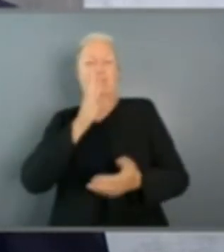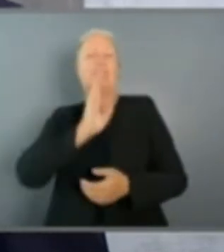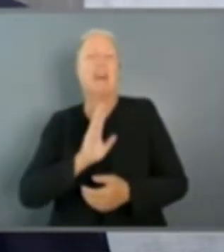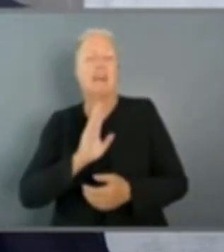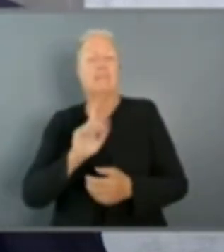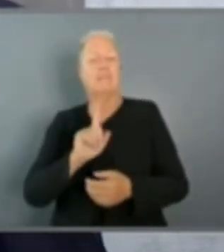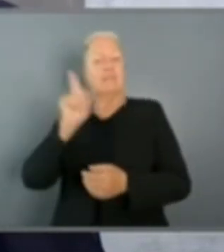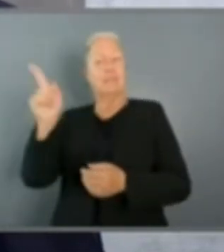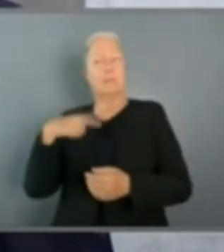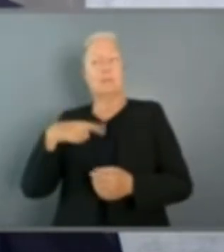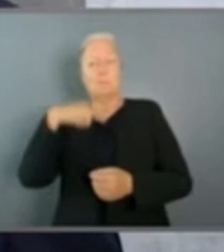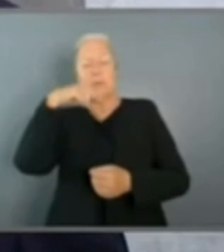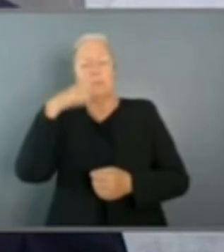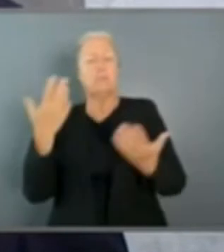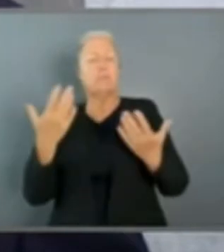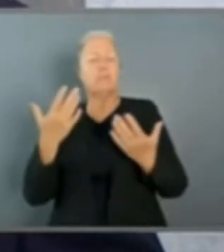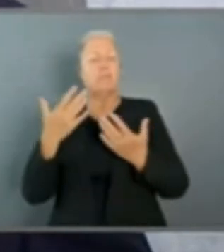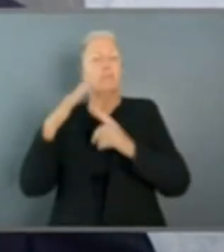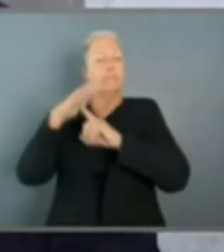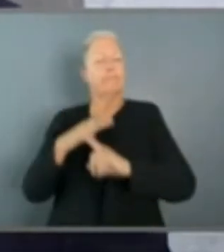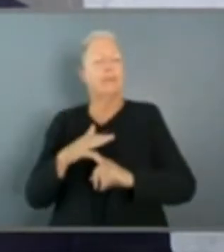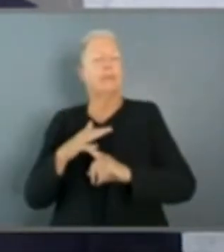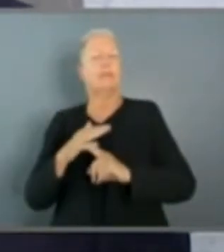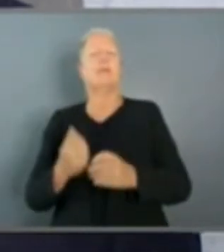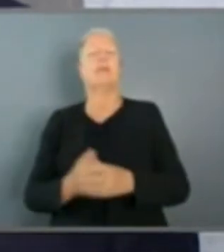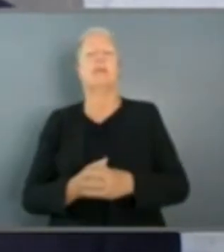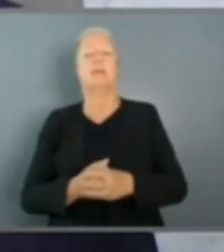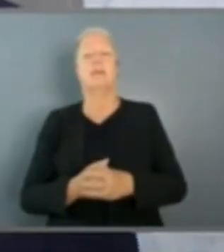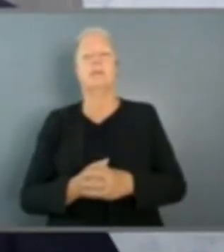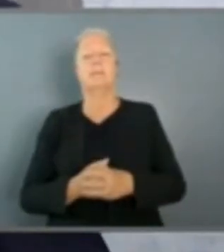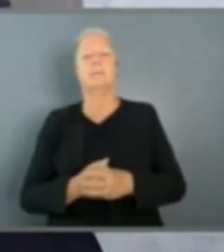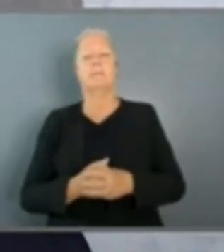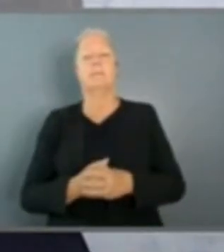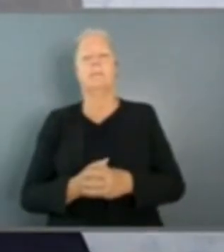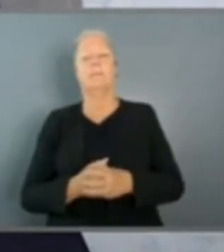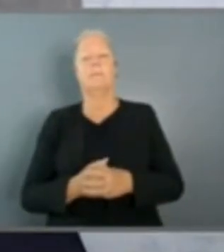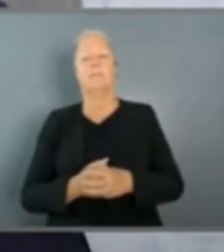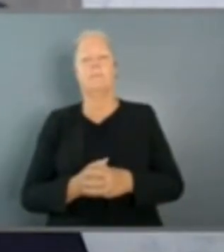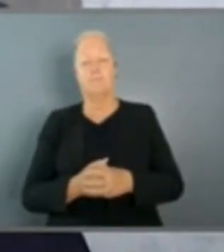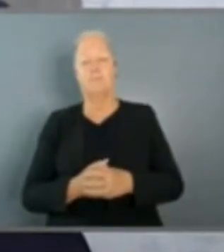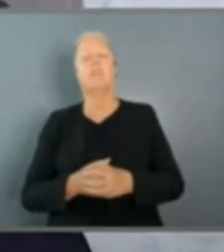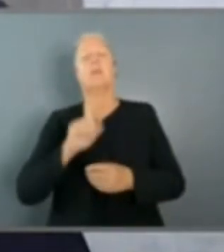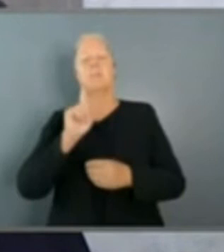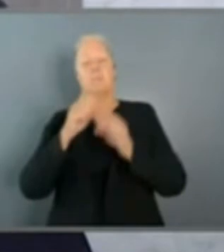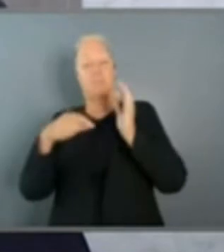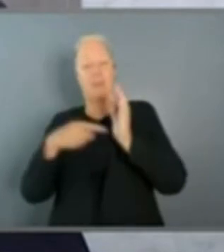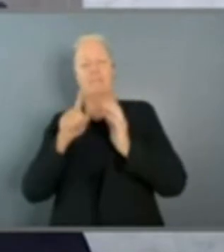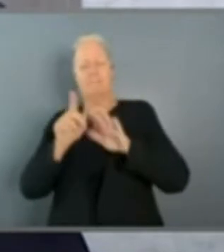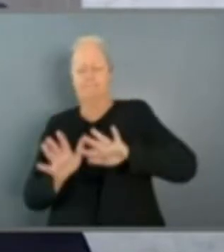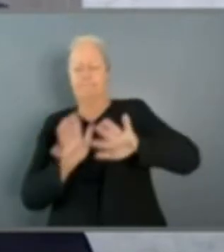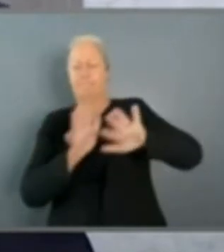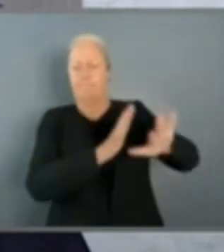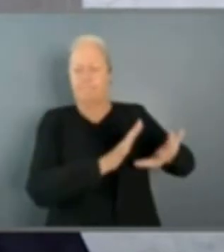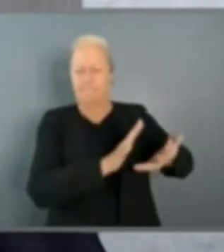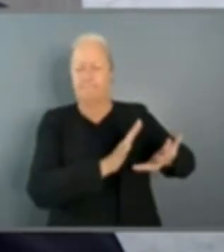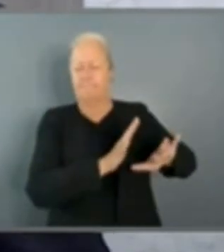this action is not in any way connected to that action. That is a terribly sad event all of its own.